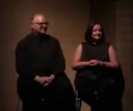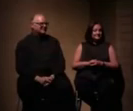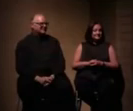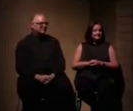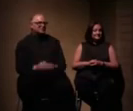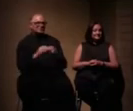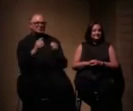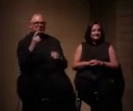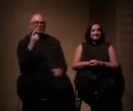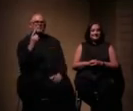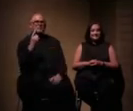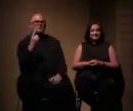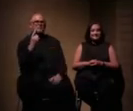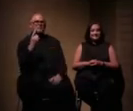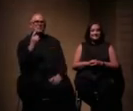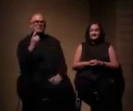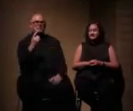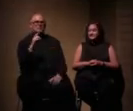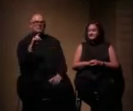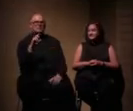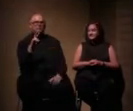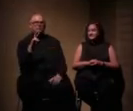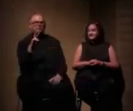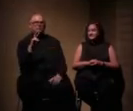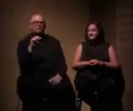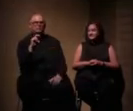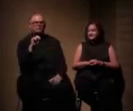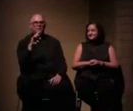Tier 1, Vance McKenzie.